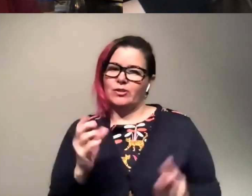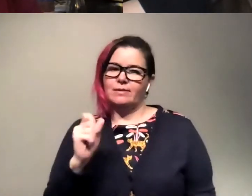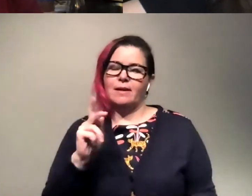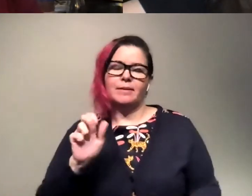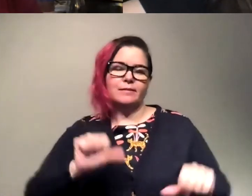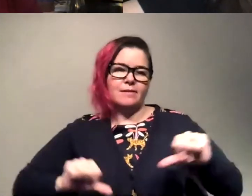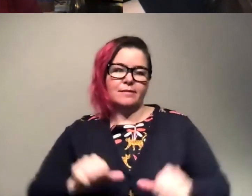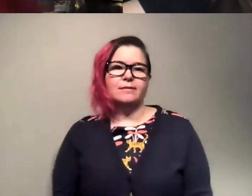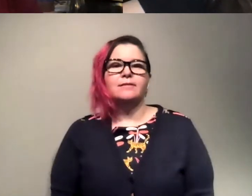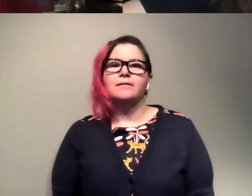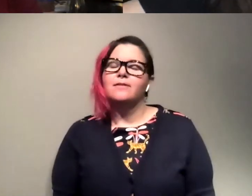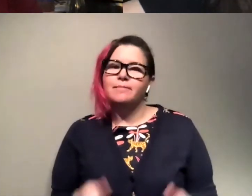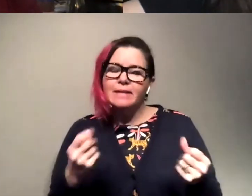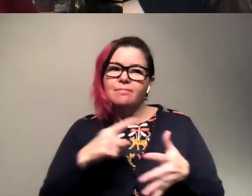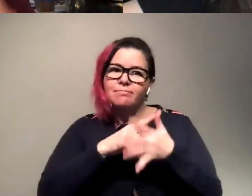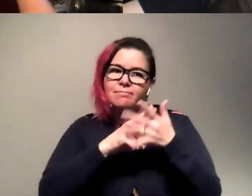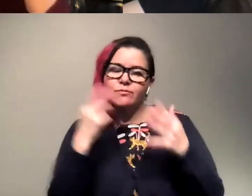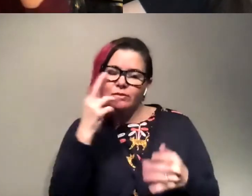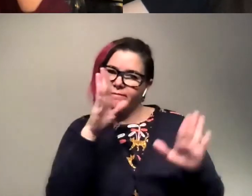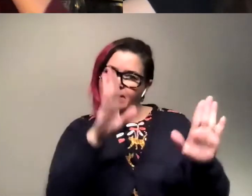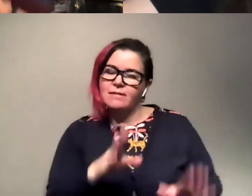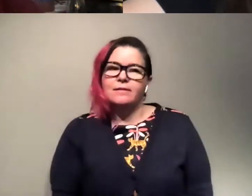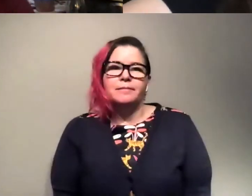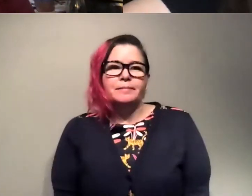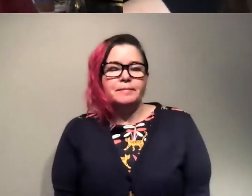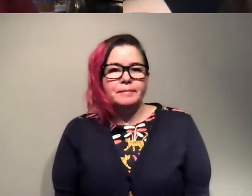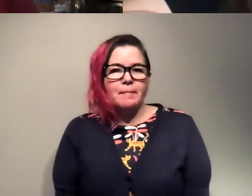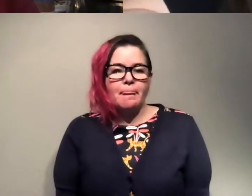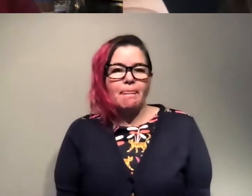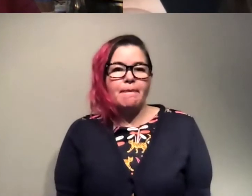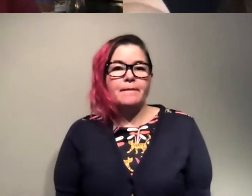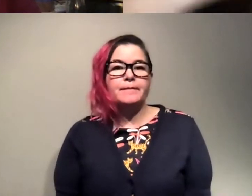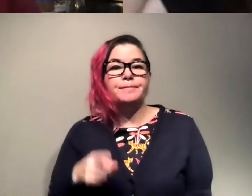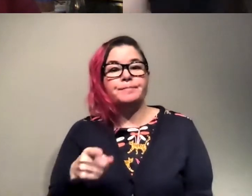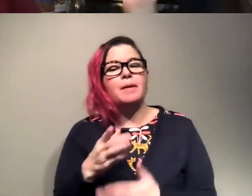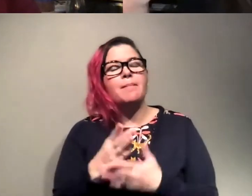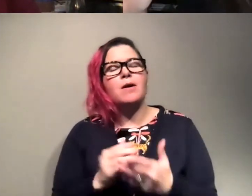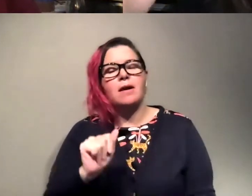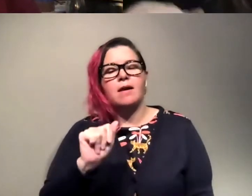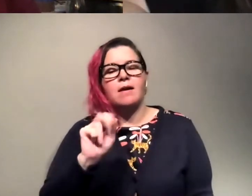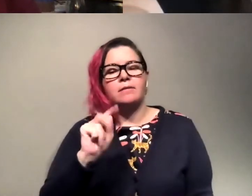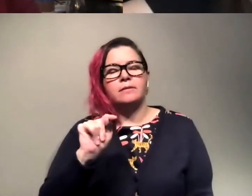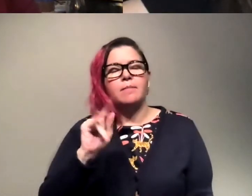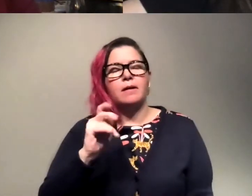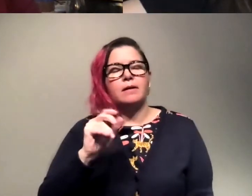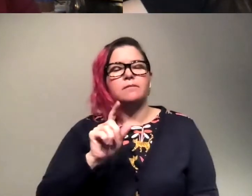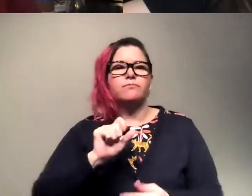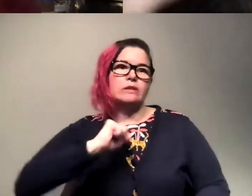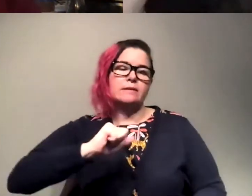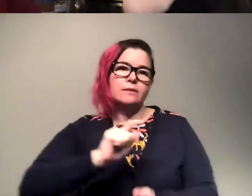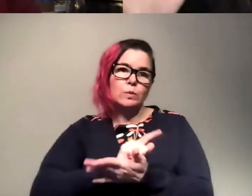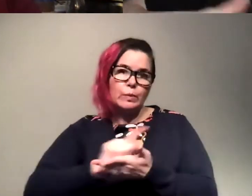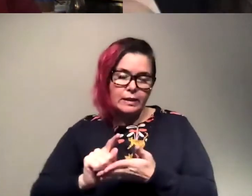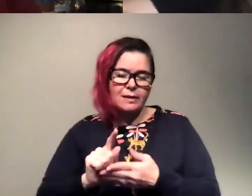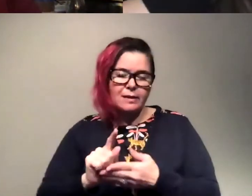So lots of reasons Nichole is fantastic. This is all part of Antibiotic Resistance Week, which is a